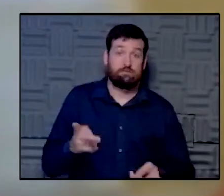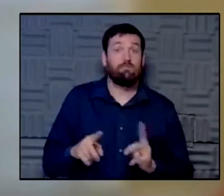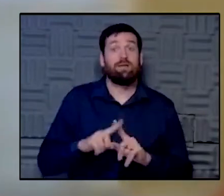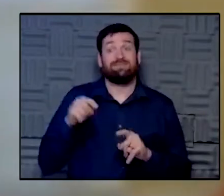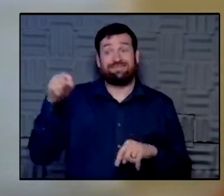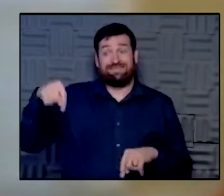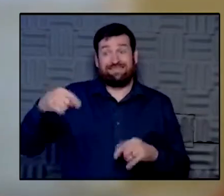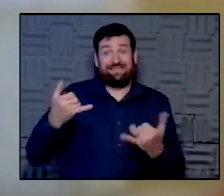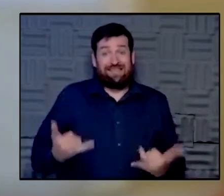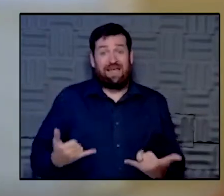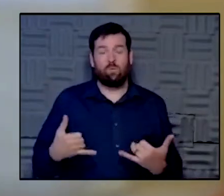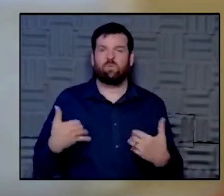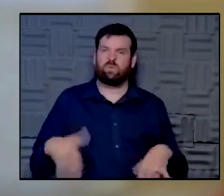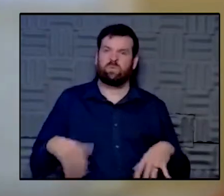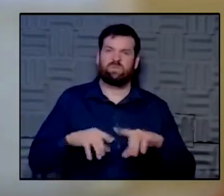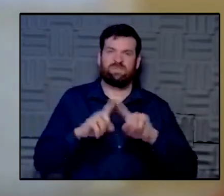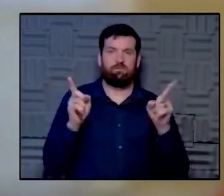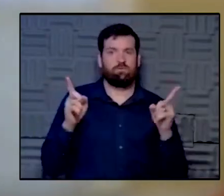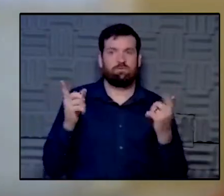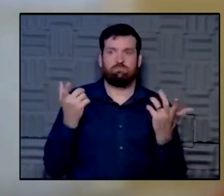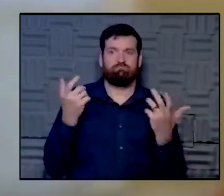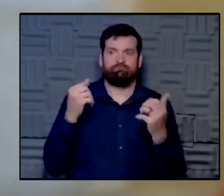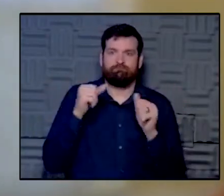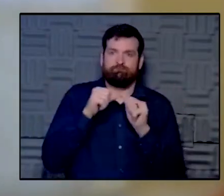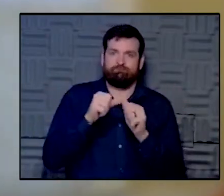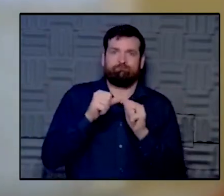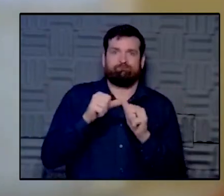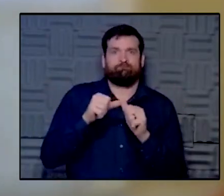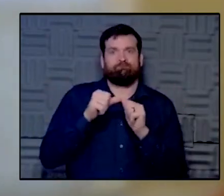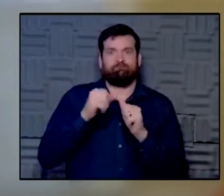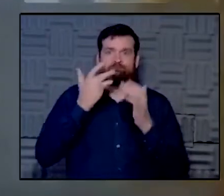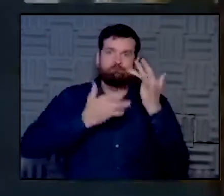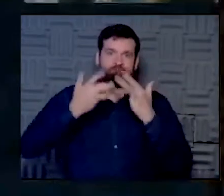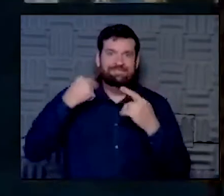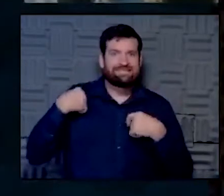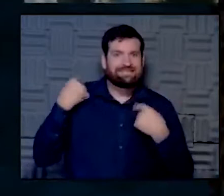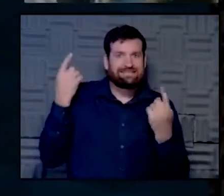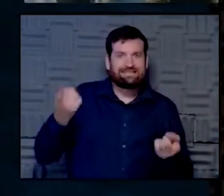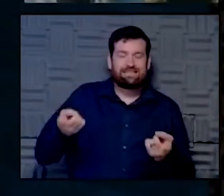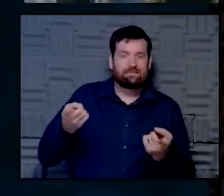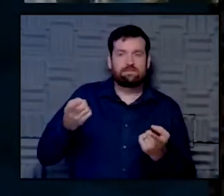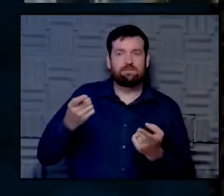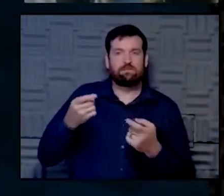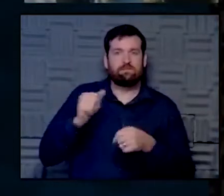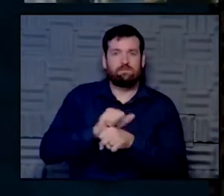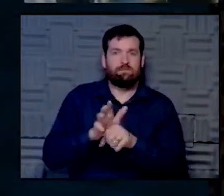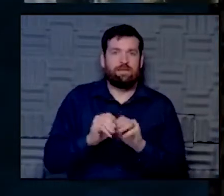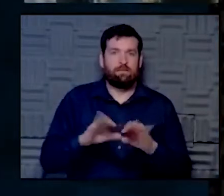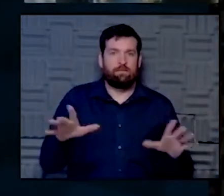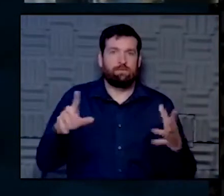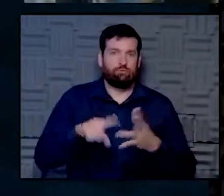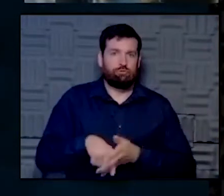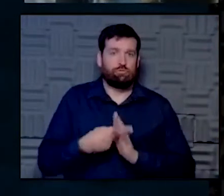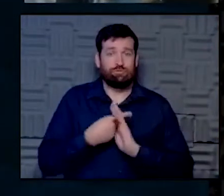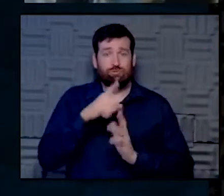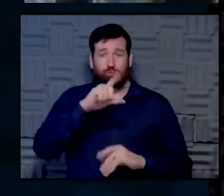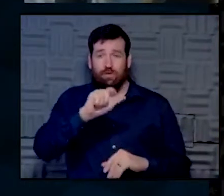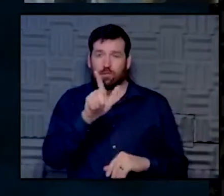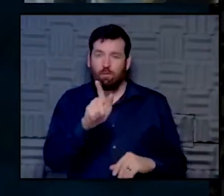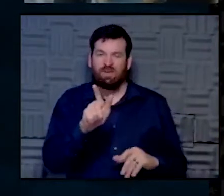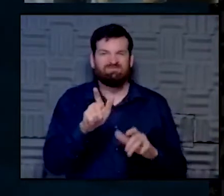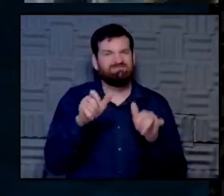little different. We've been in a chronic shortage since the onset of the pandemic. Nothing has really changed in 2021,